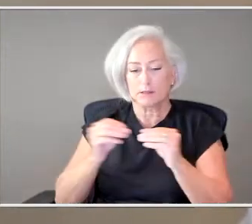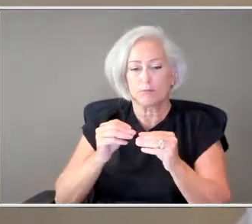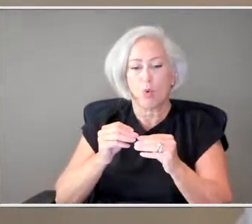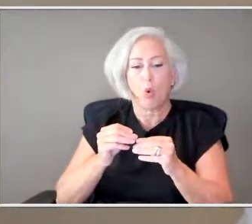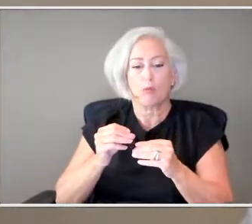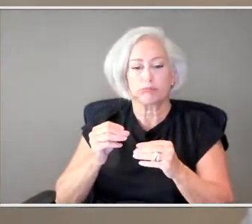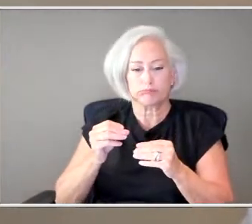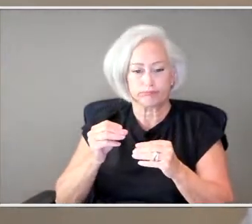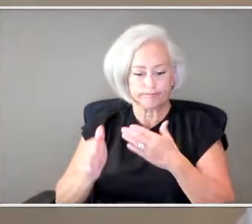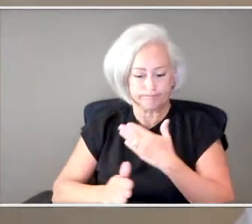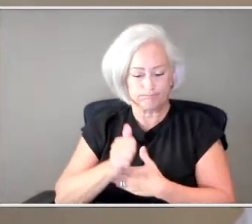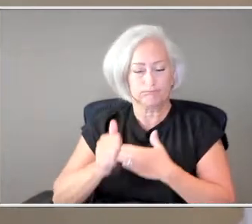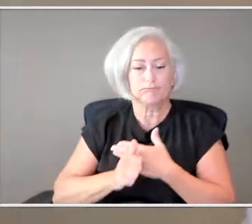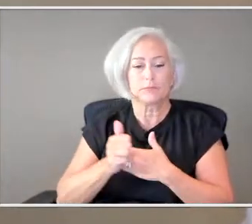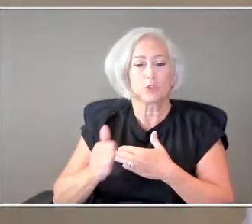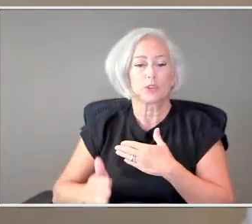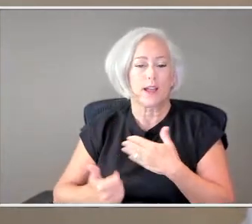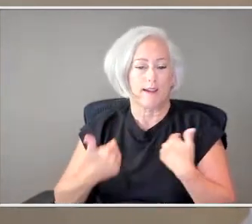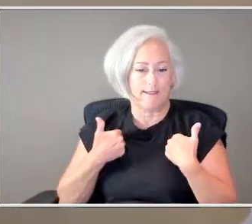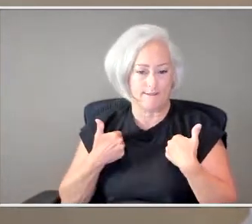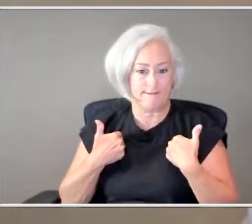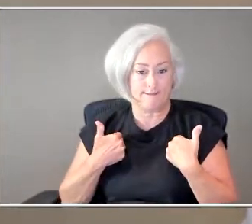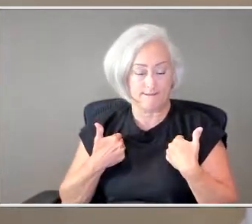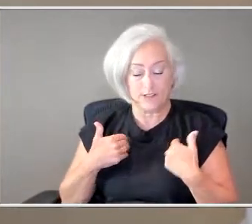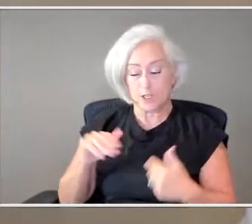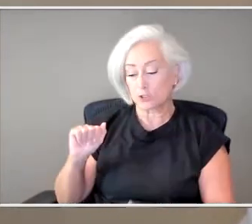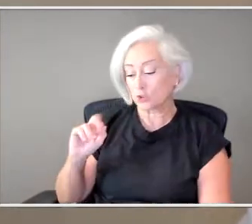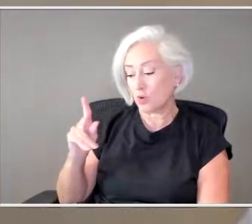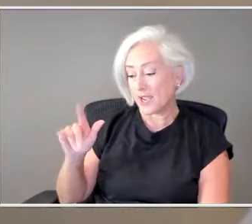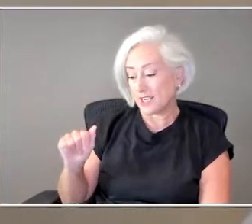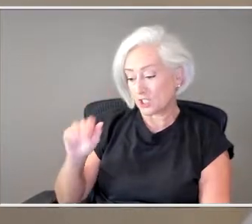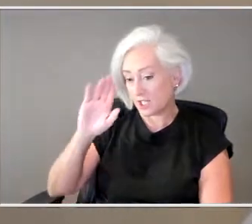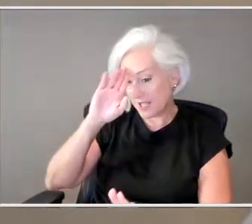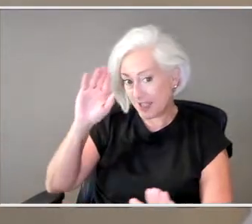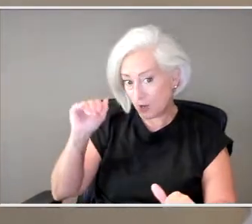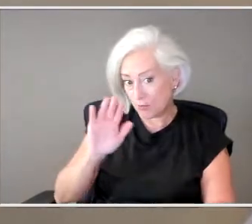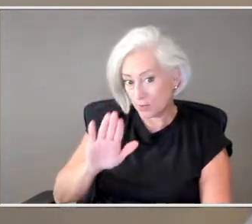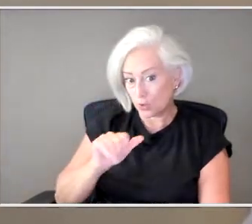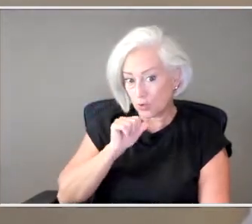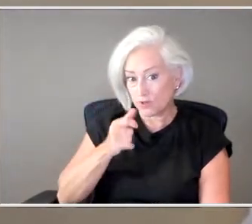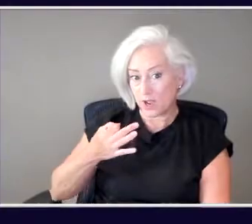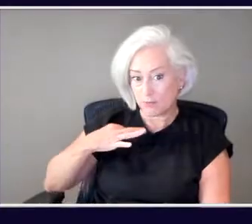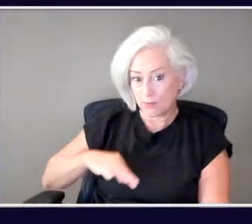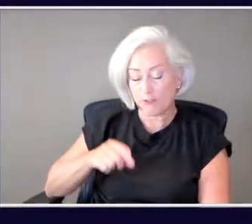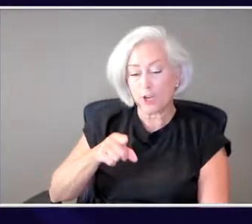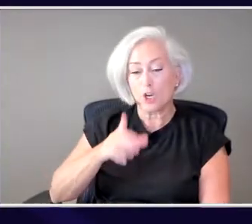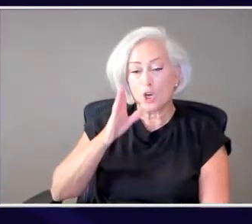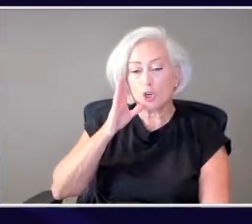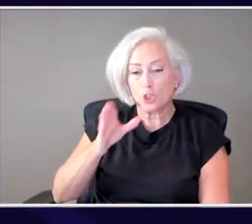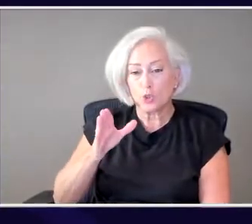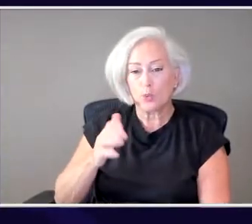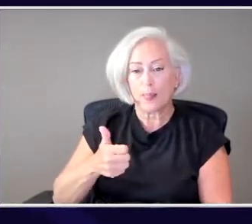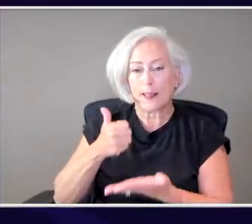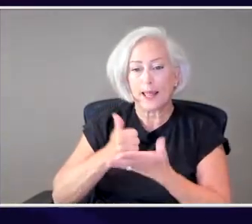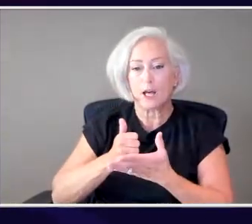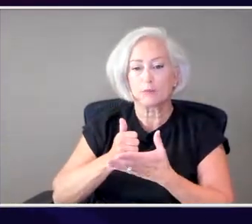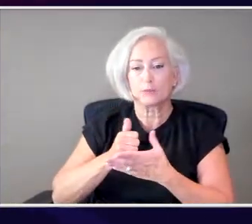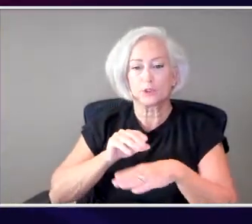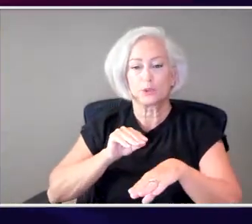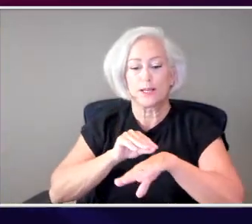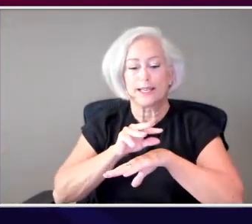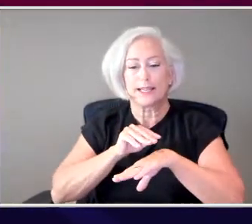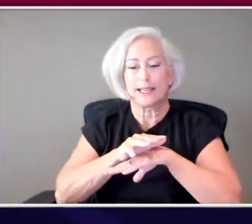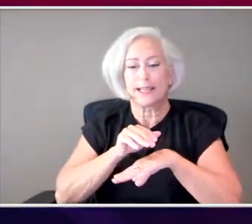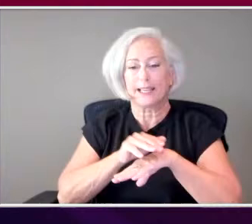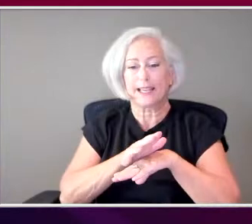So Angela, I really hope that in your nonprofit, you will also help to counsel women who are at increased